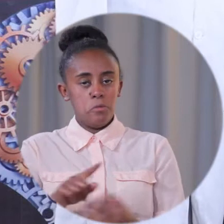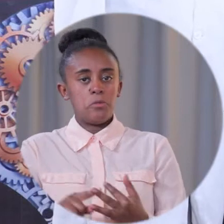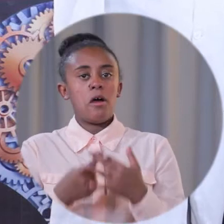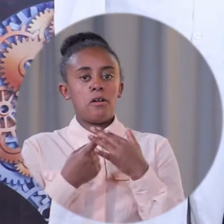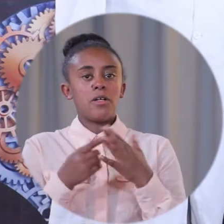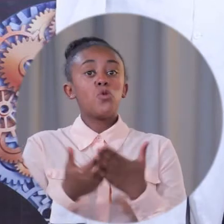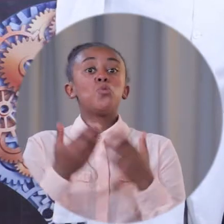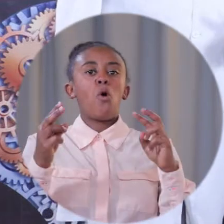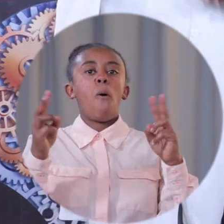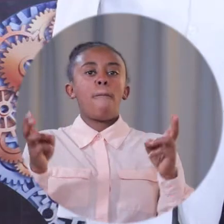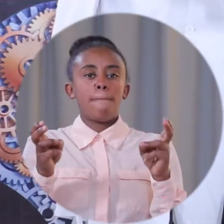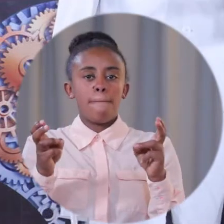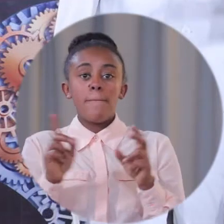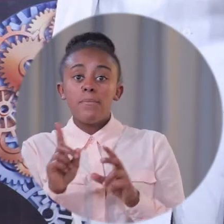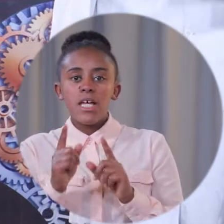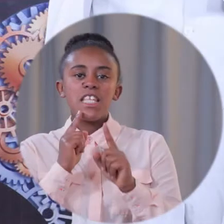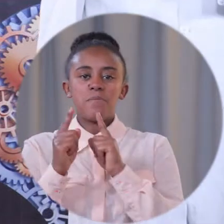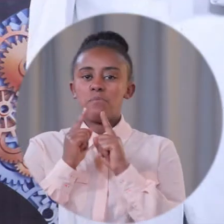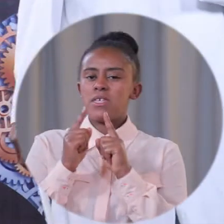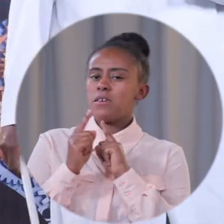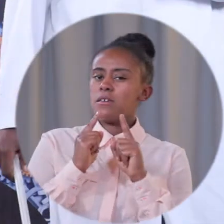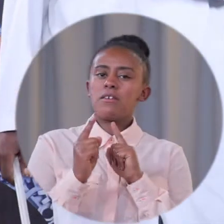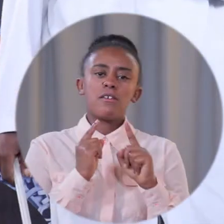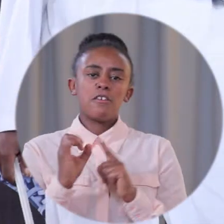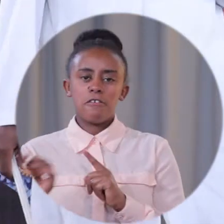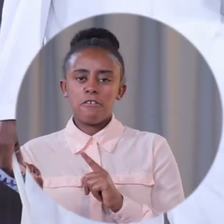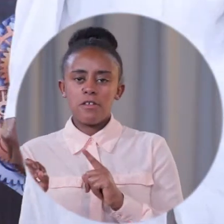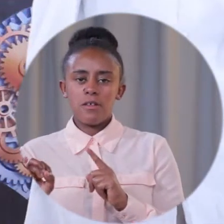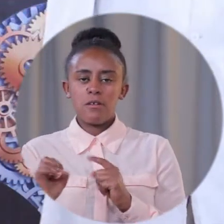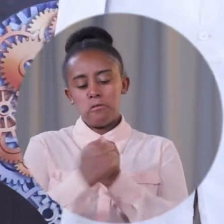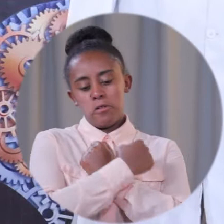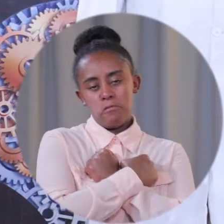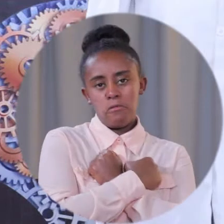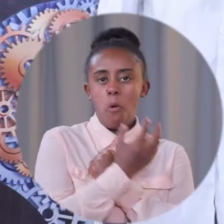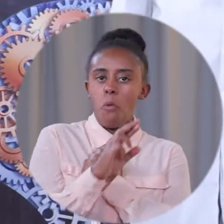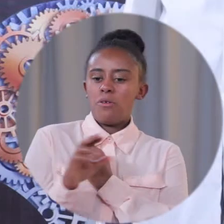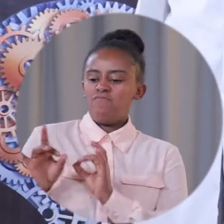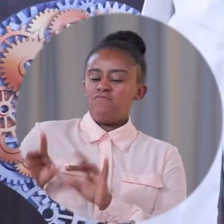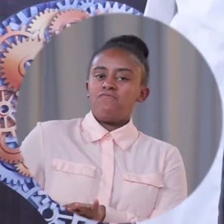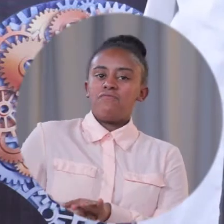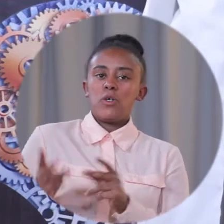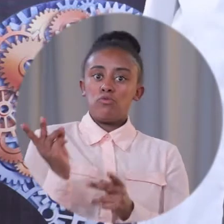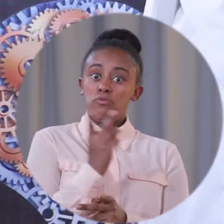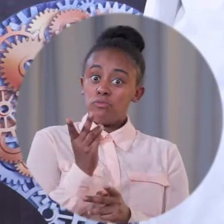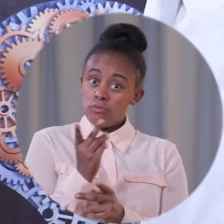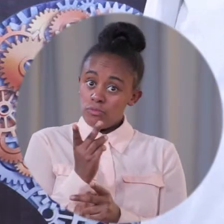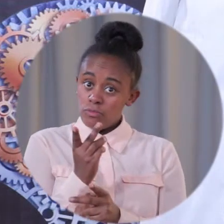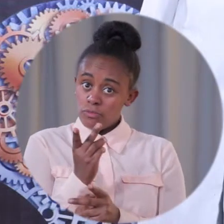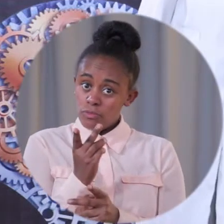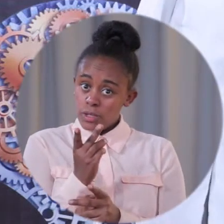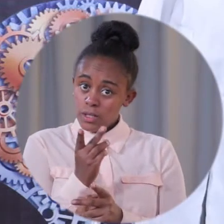topic which is about speaking. That speaking, what do we like? Or what do you like and what do